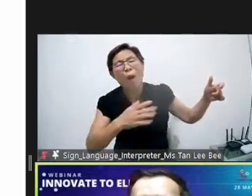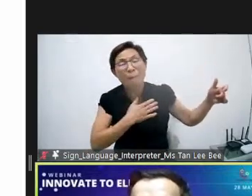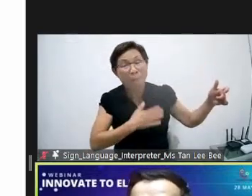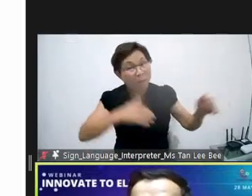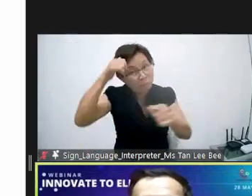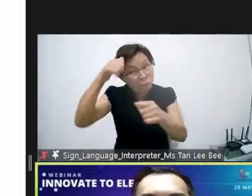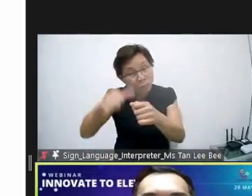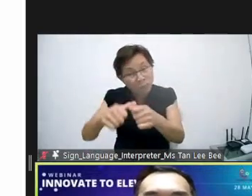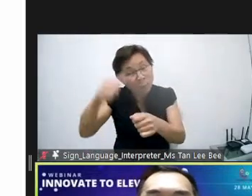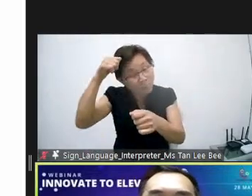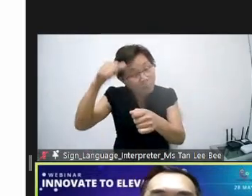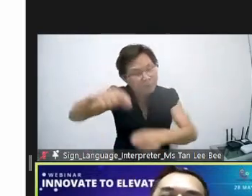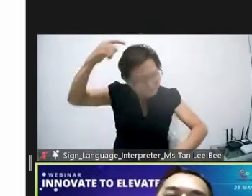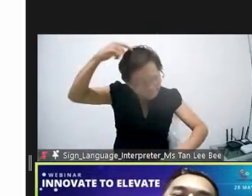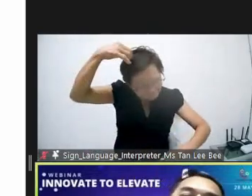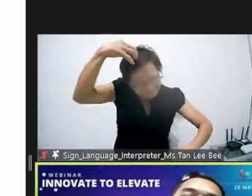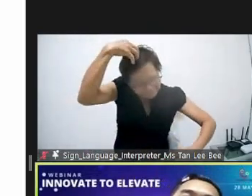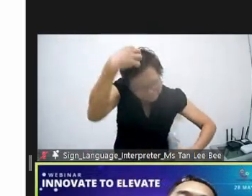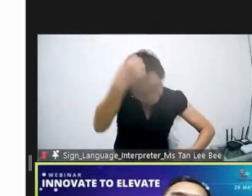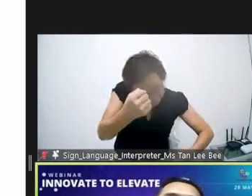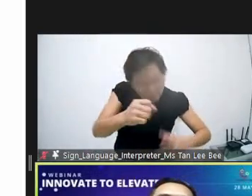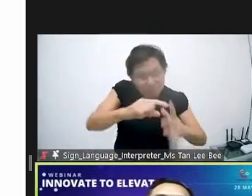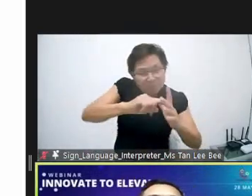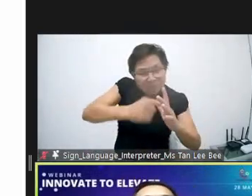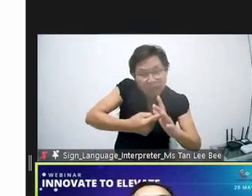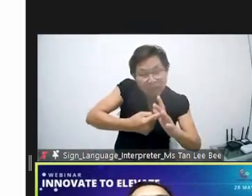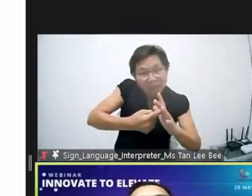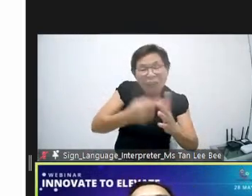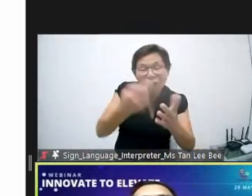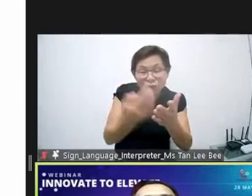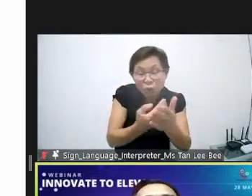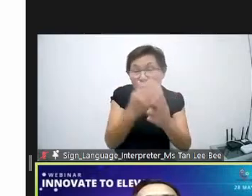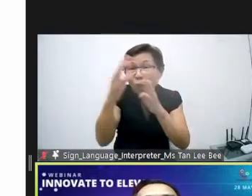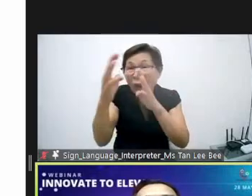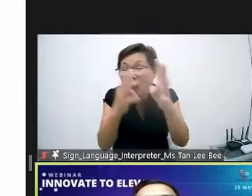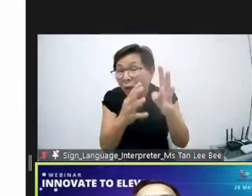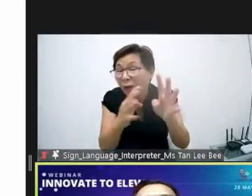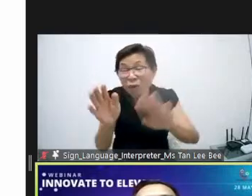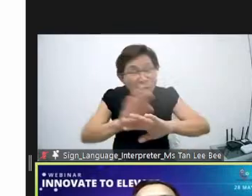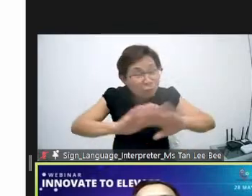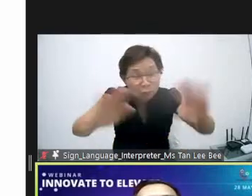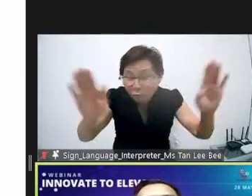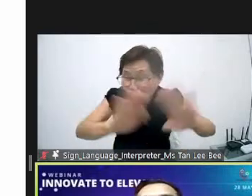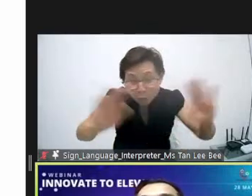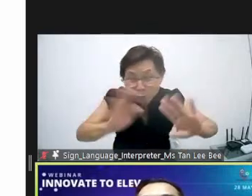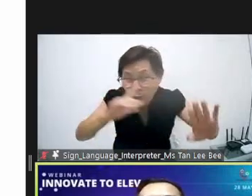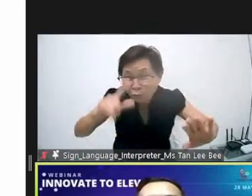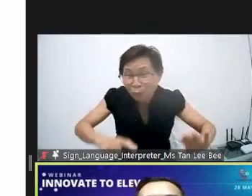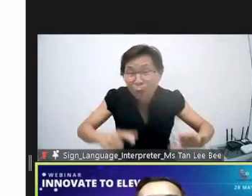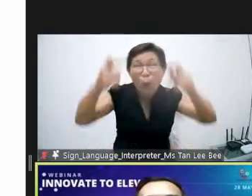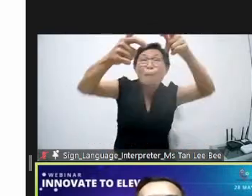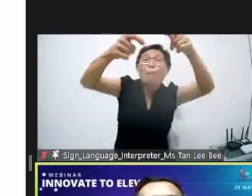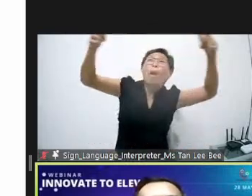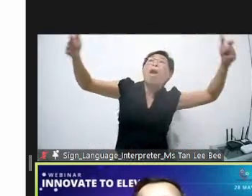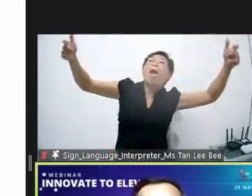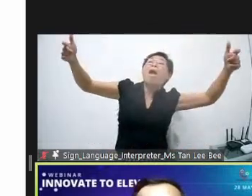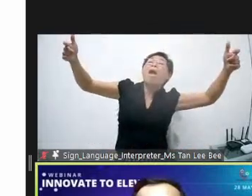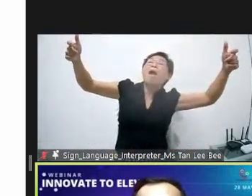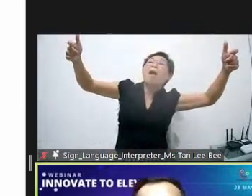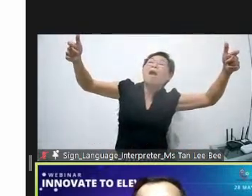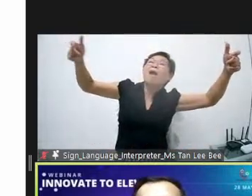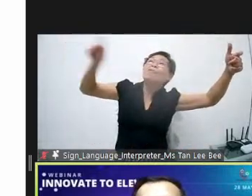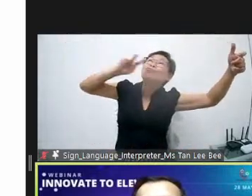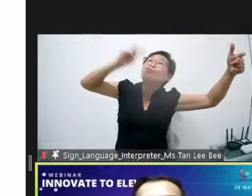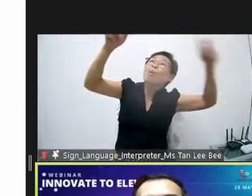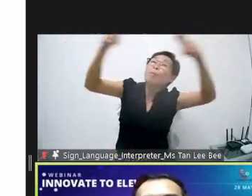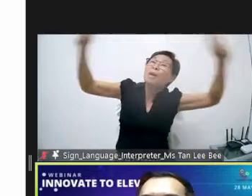reminded, please keep in your mind that when you start innovation, it don't have to be something big. We can just